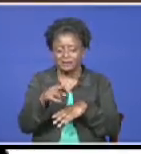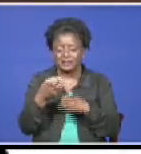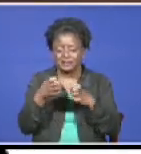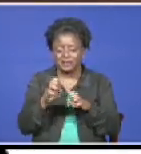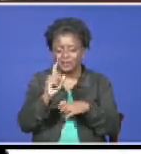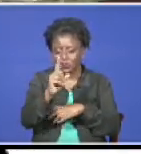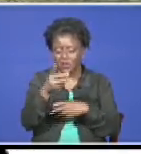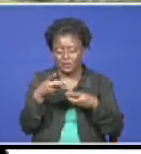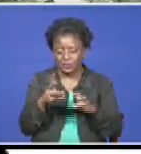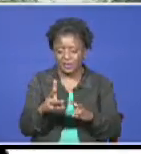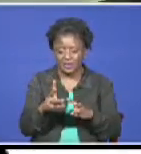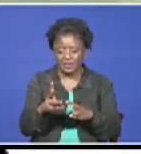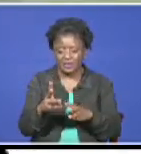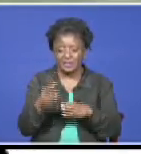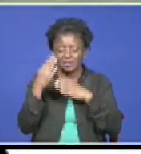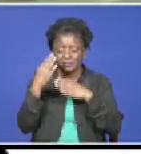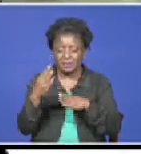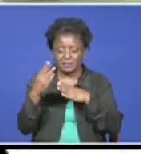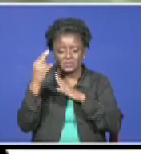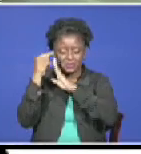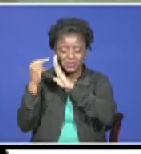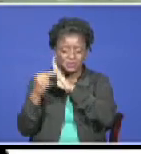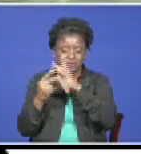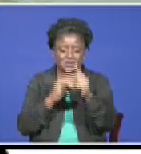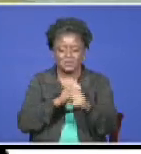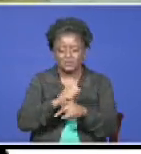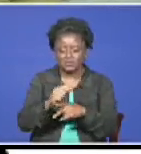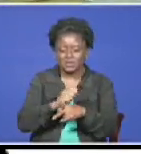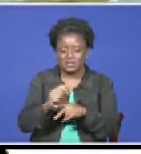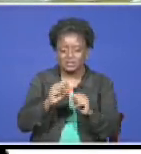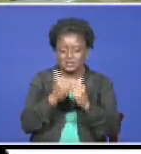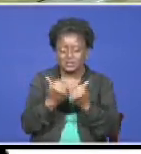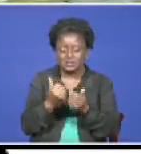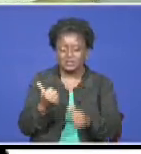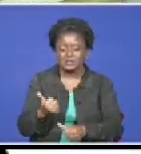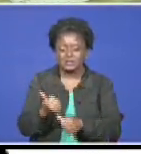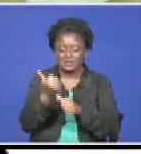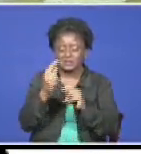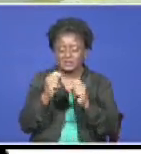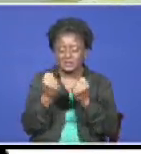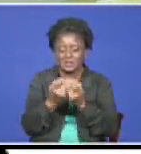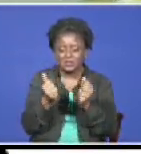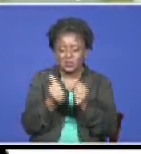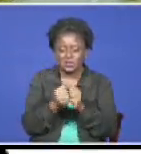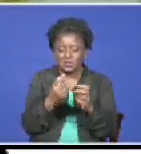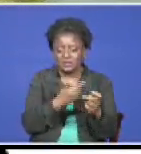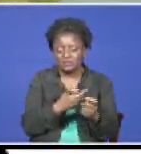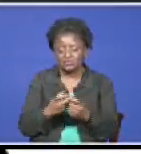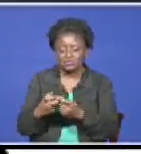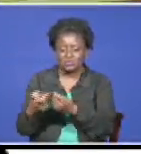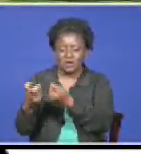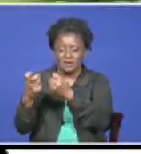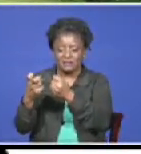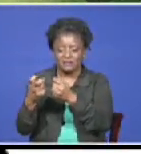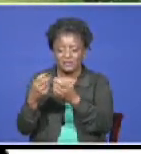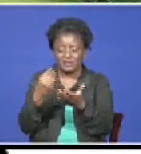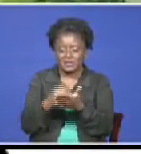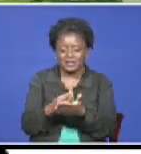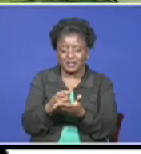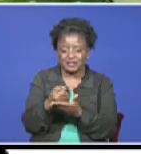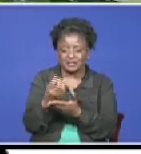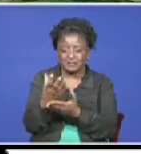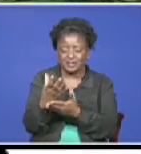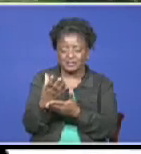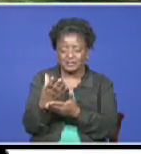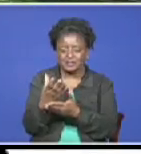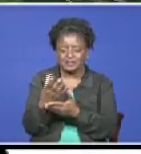way the Bahamas Hotel Training Association assisted the team with its travel expenses. It also was one way team members were allowed